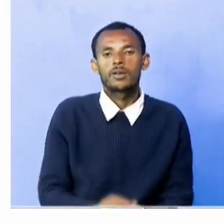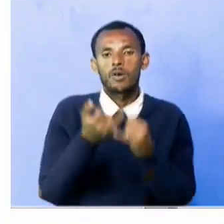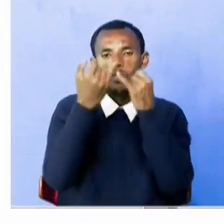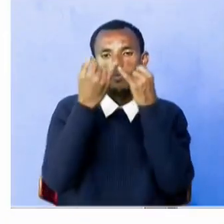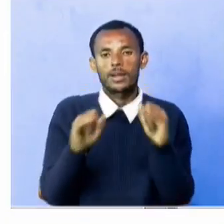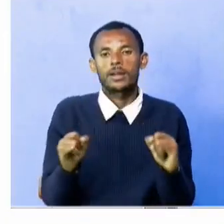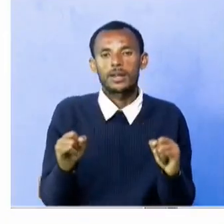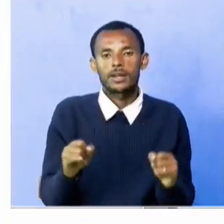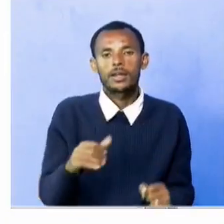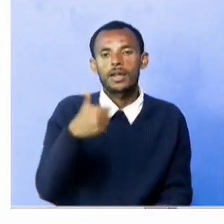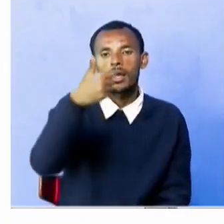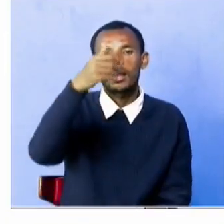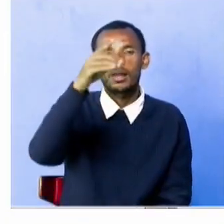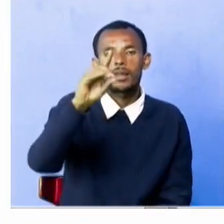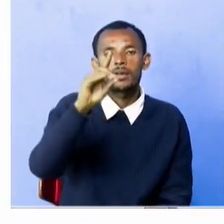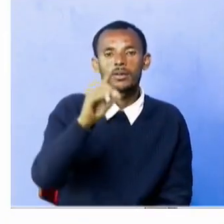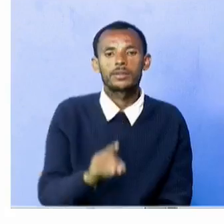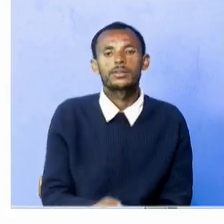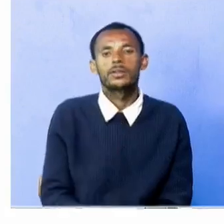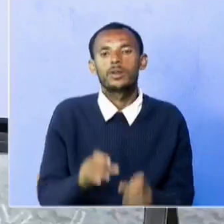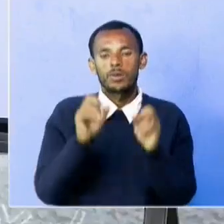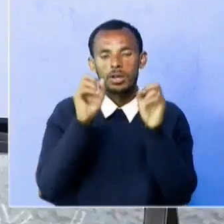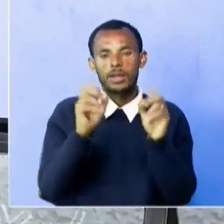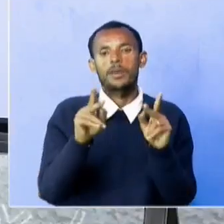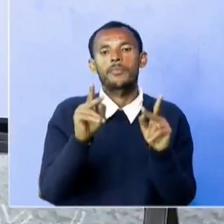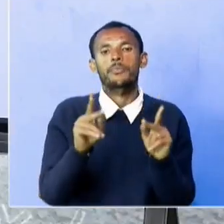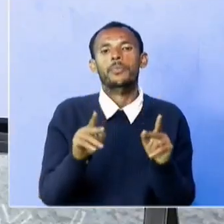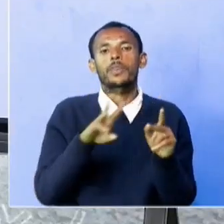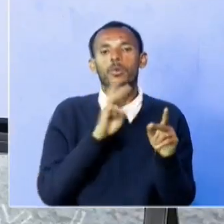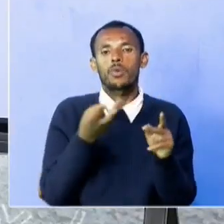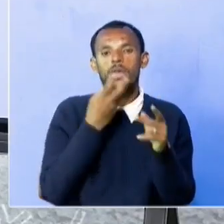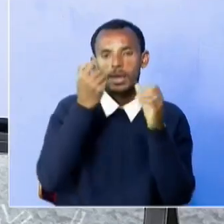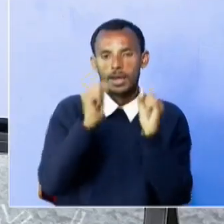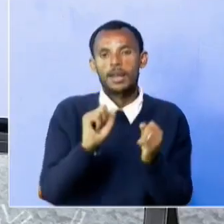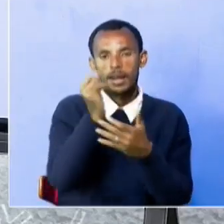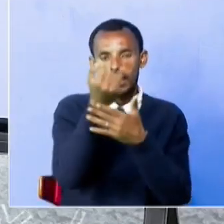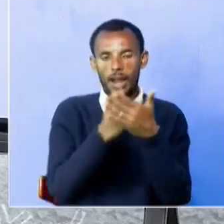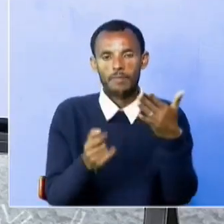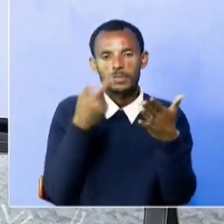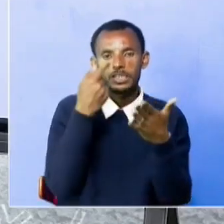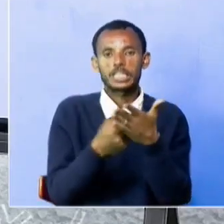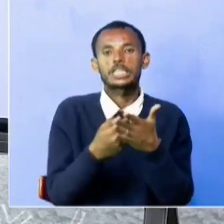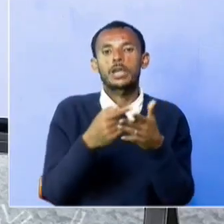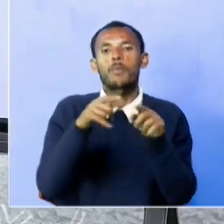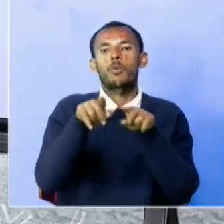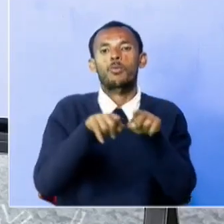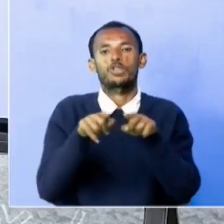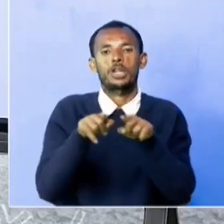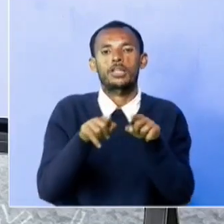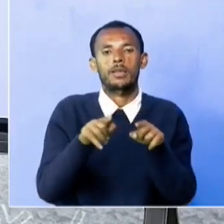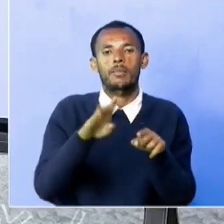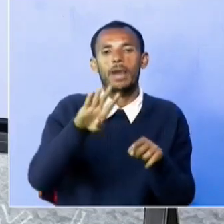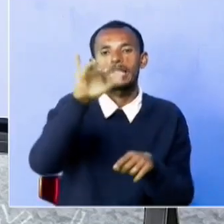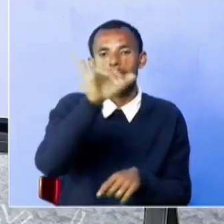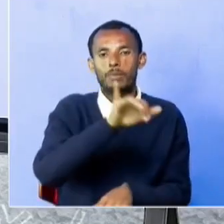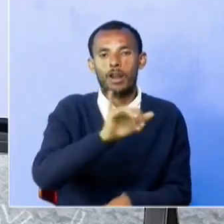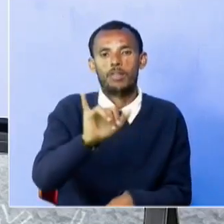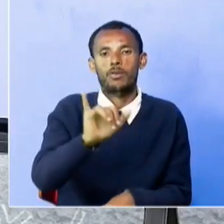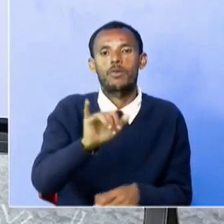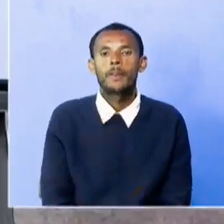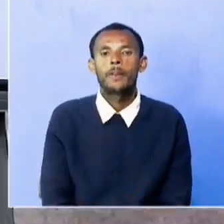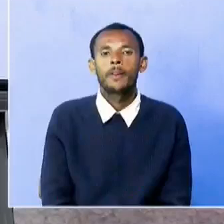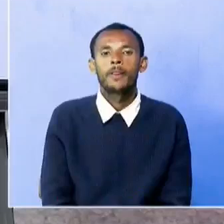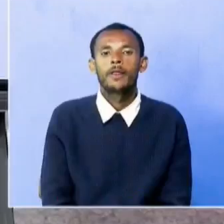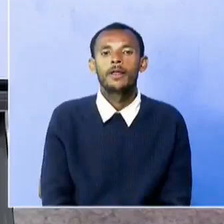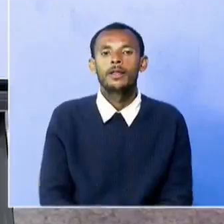over AD. Okay, we can derive this proportionality by similarity of these two